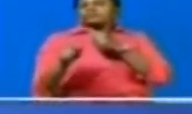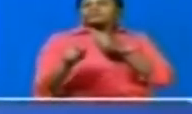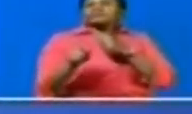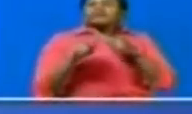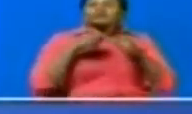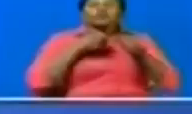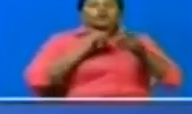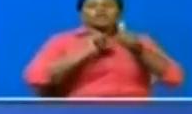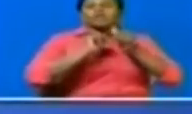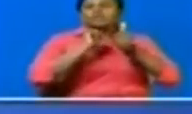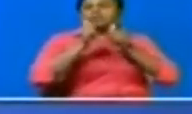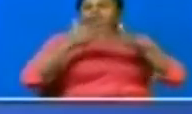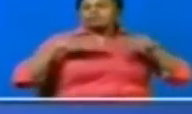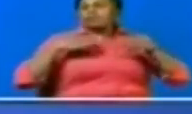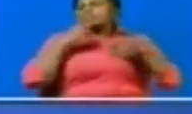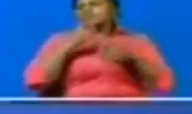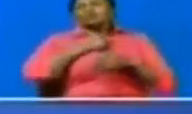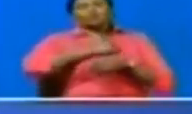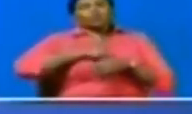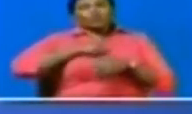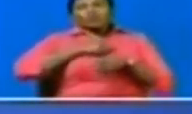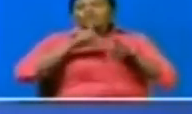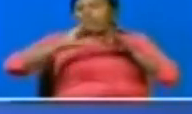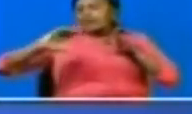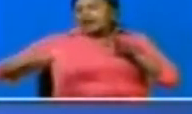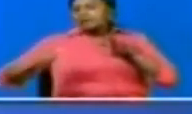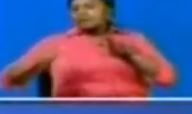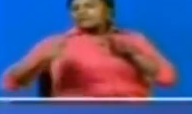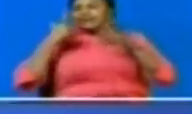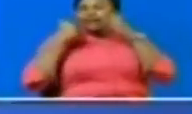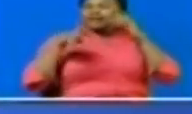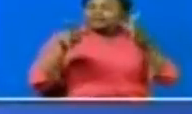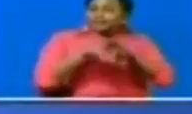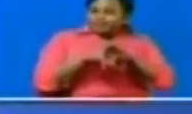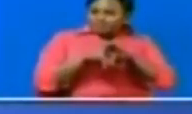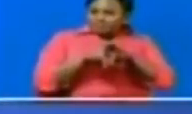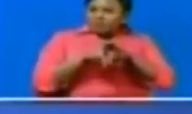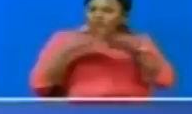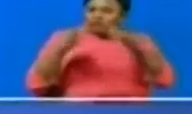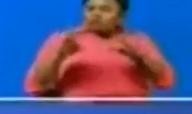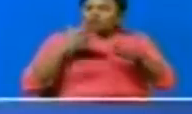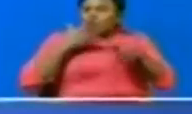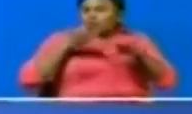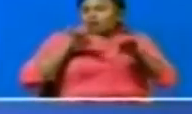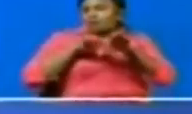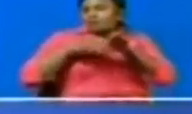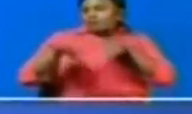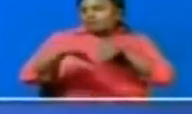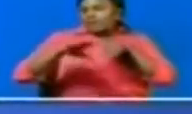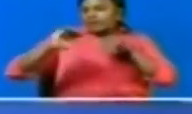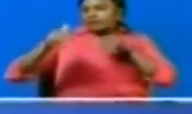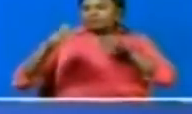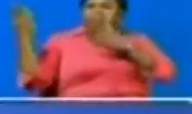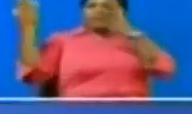poleni, mmepoteza mwenzenu. Sisi kama county pia tunalia, tumepoteza moja mkaaji wetu ambaye pia alikuwa anatuletea